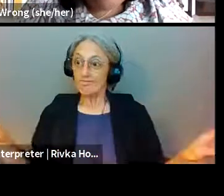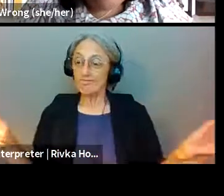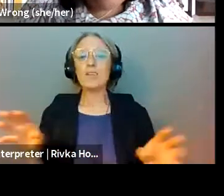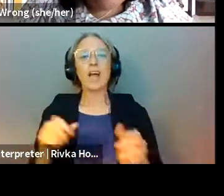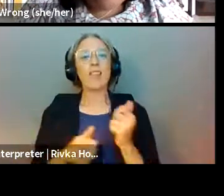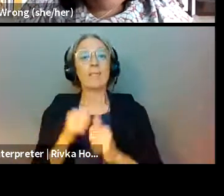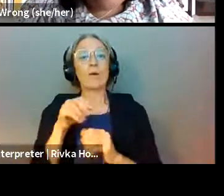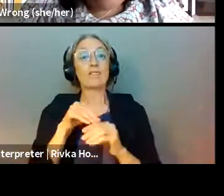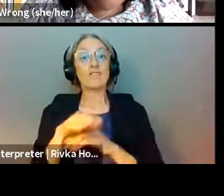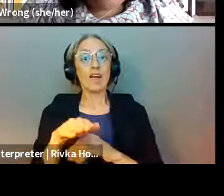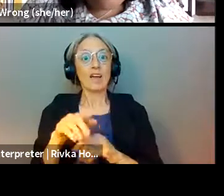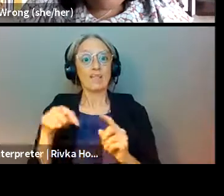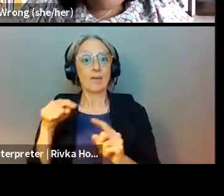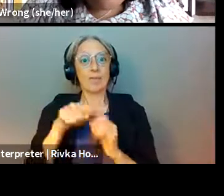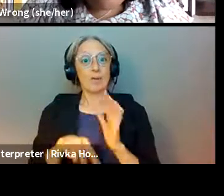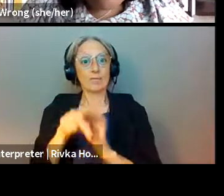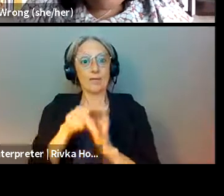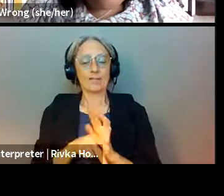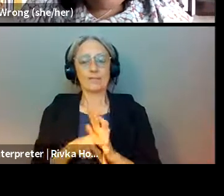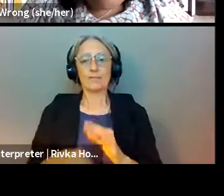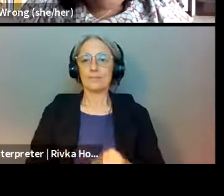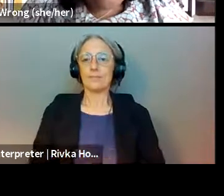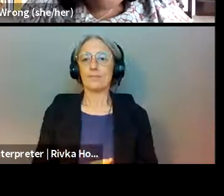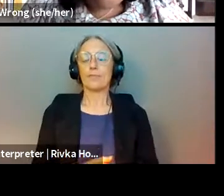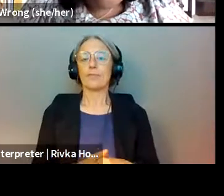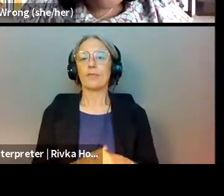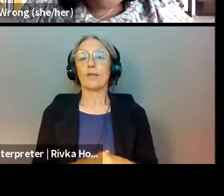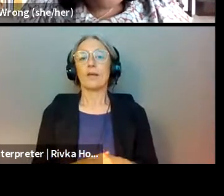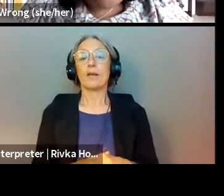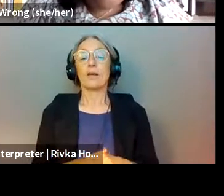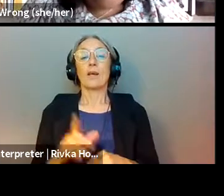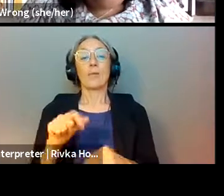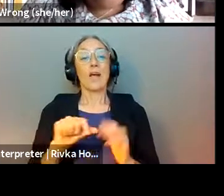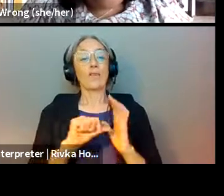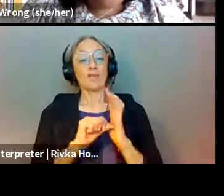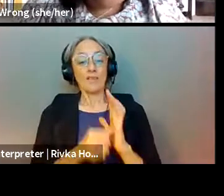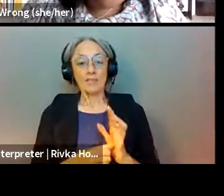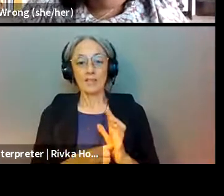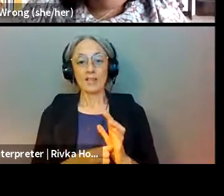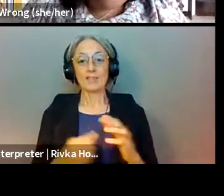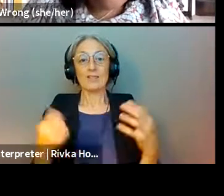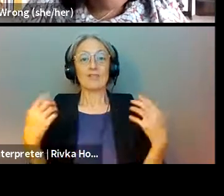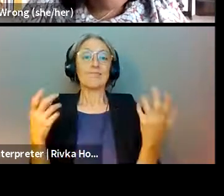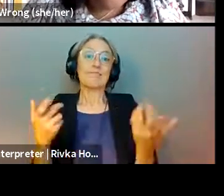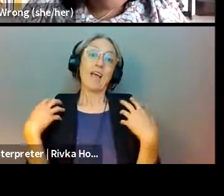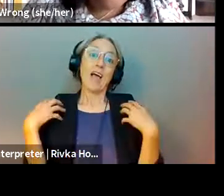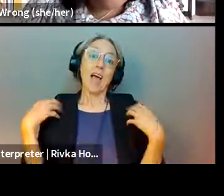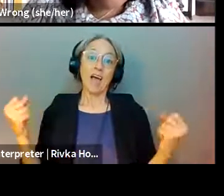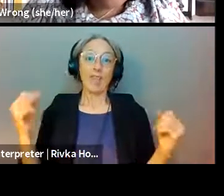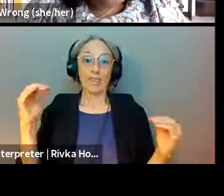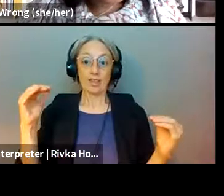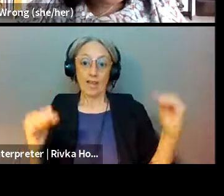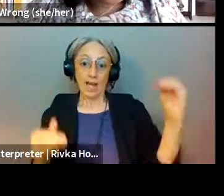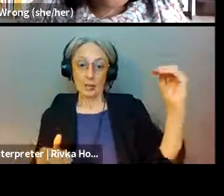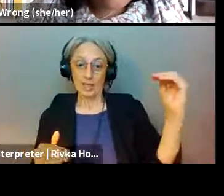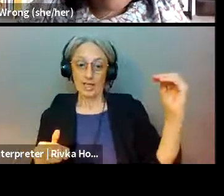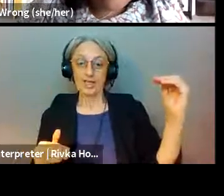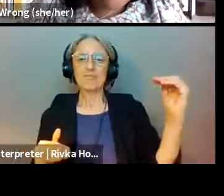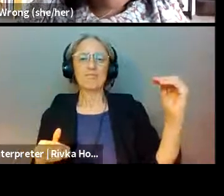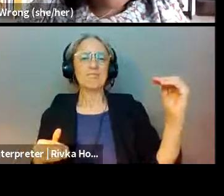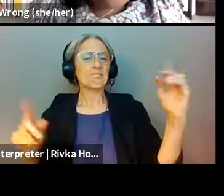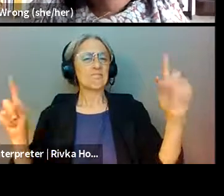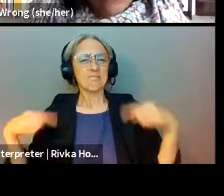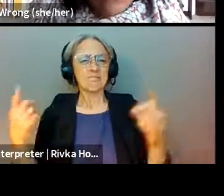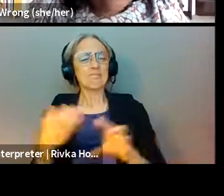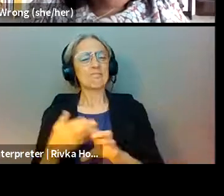really important to highlight that these health disparities were here long before COVID. And if we have this